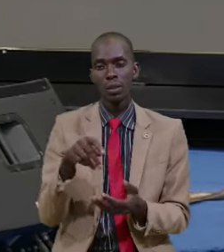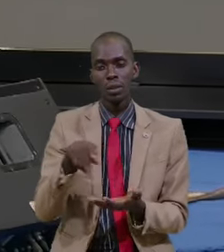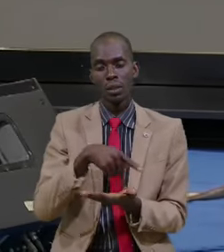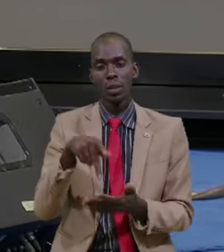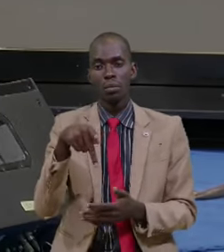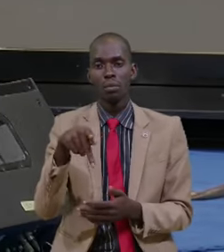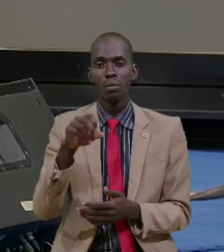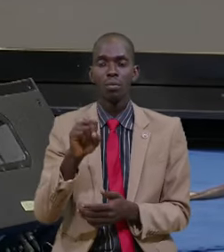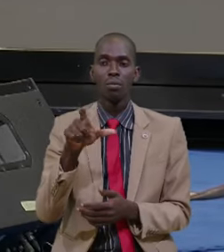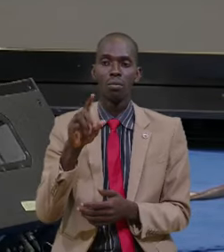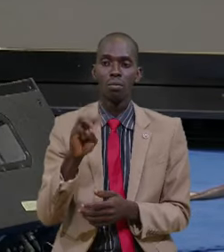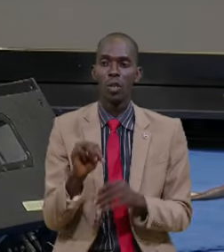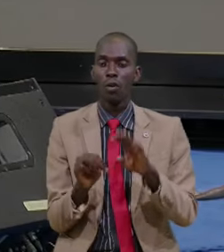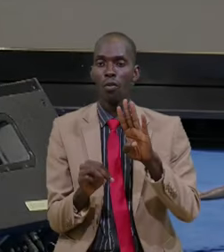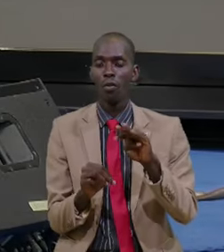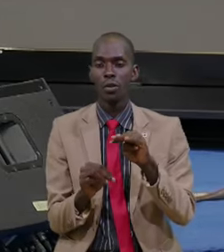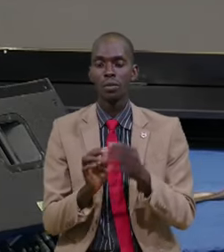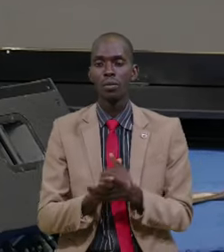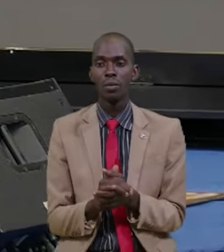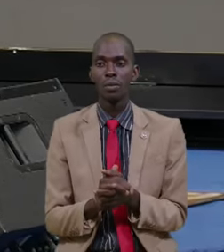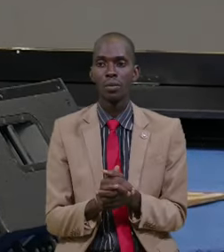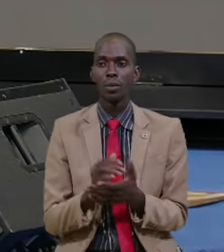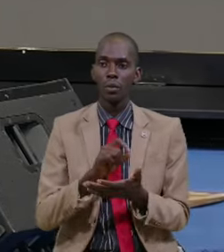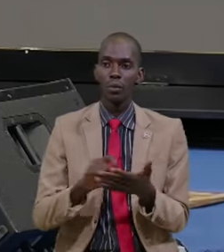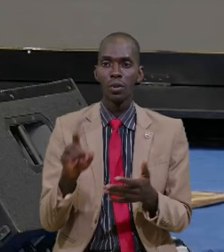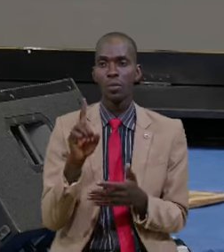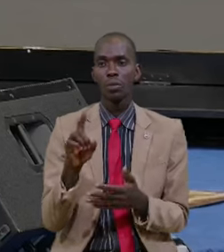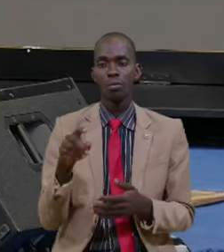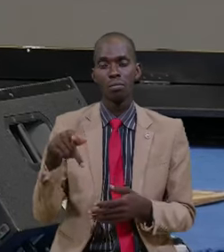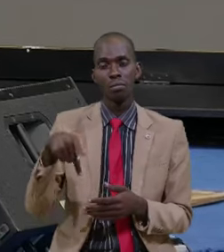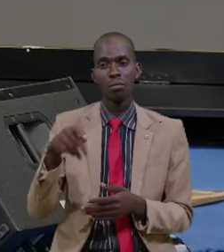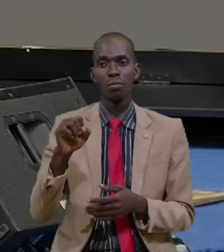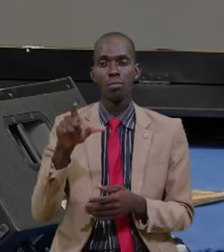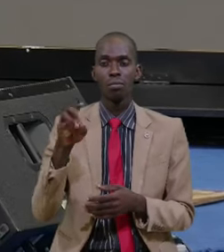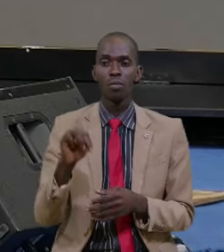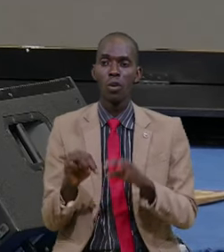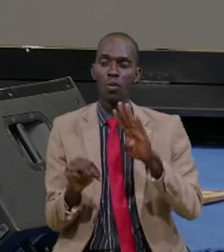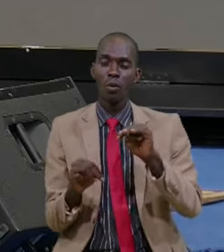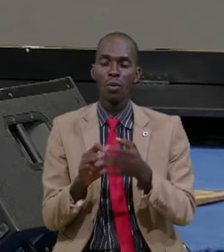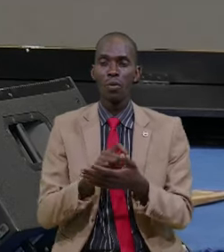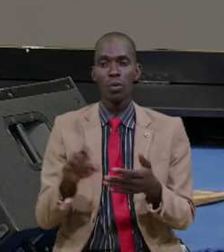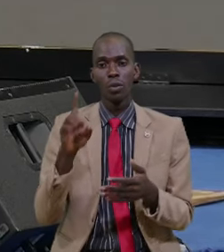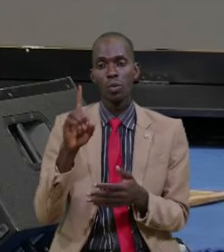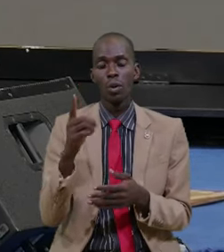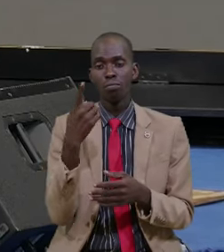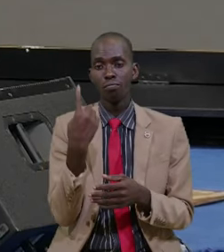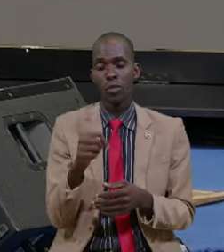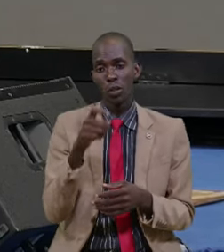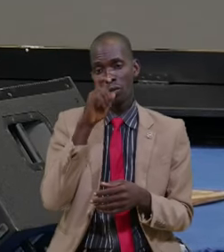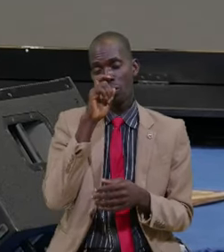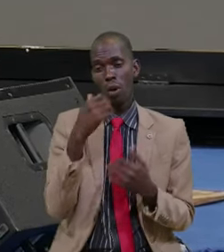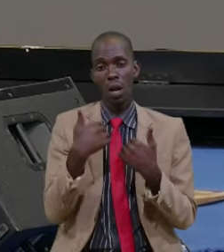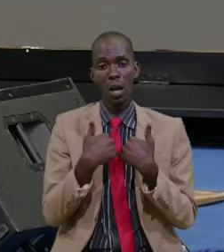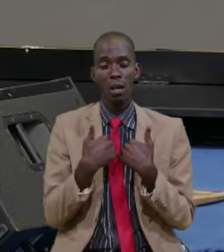Psalm 14, and I'm reading from verse 1. Psalm 14, verse 1, the fool has said in